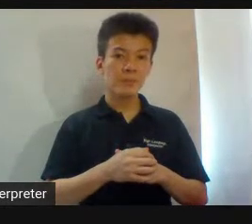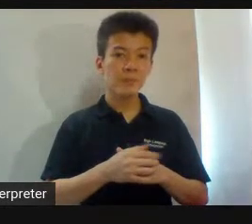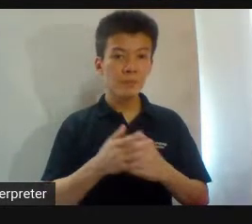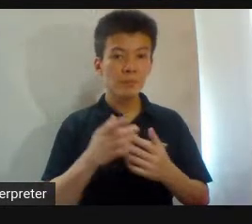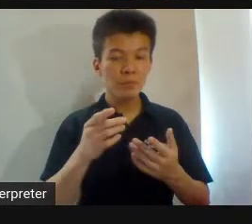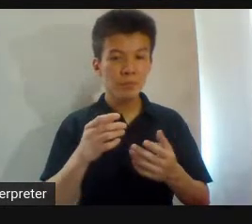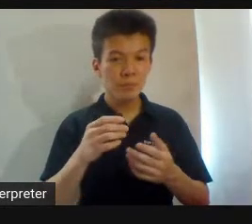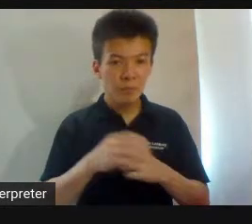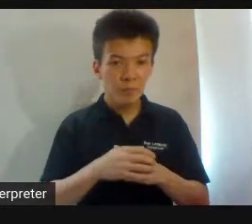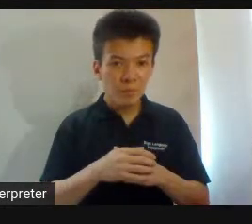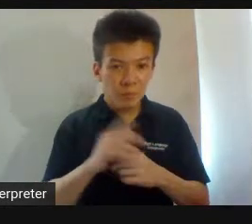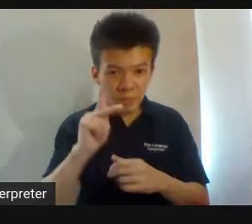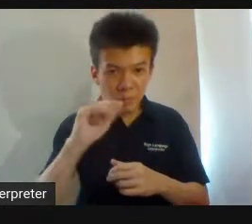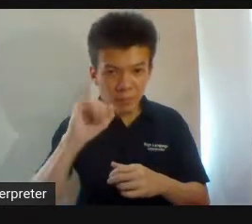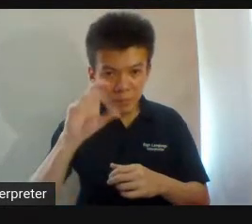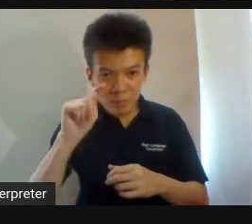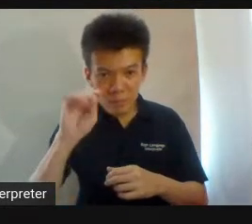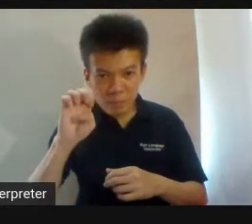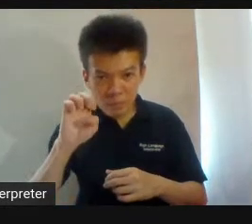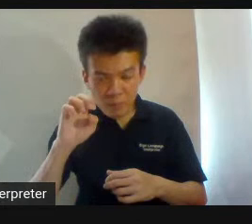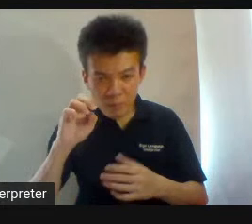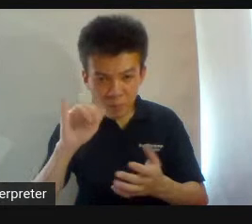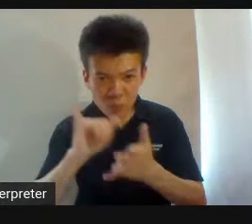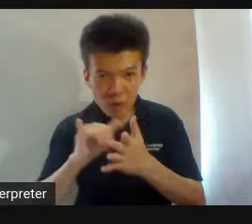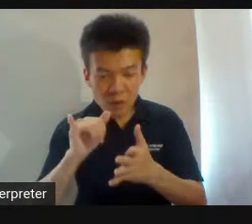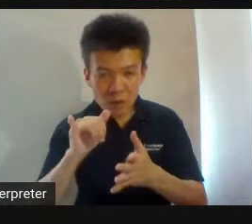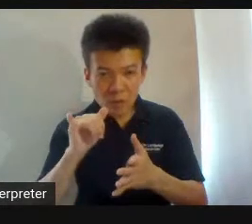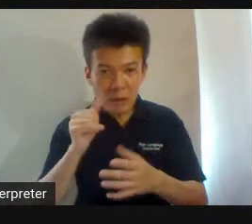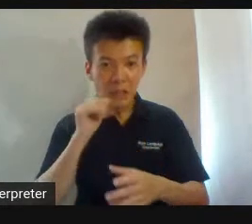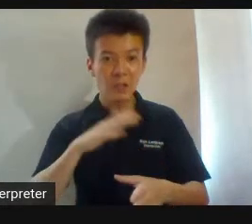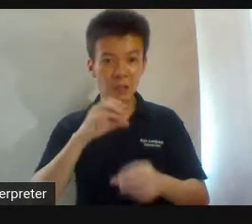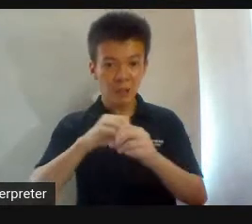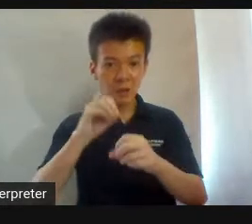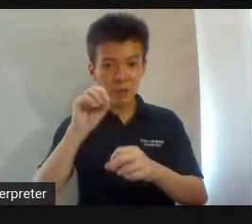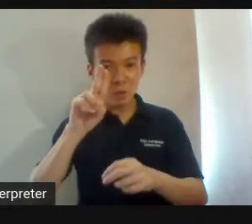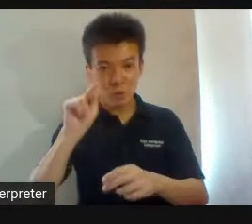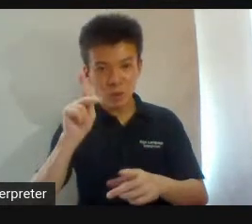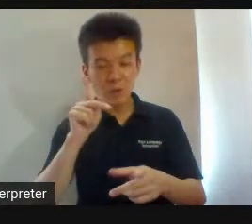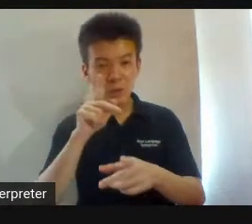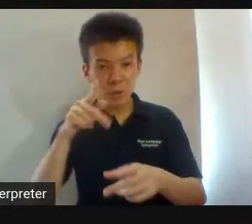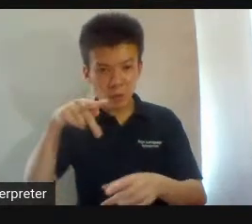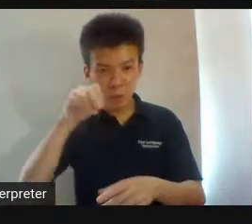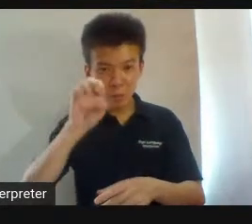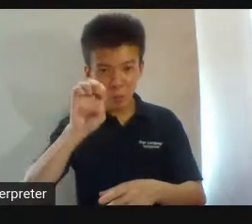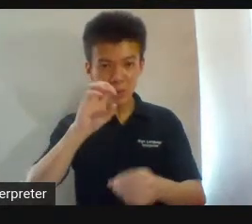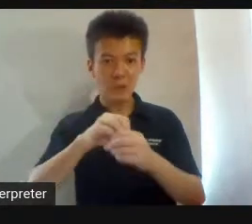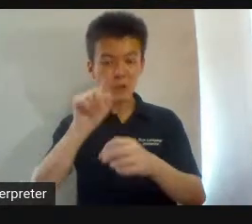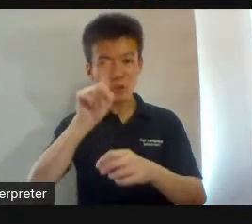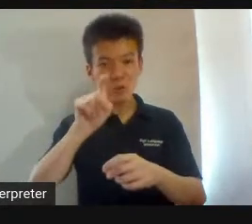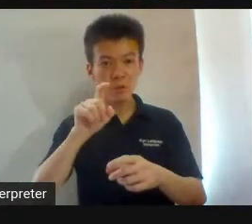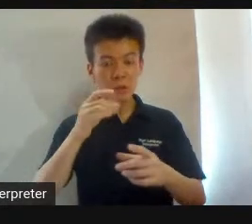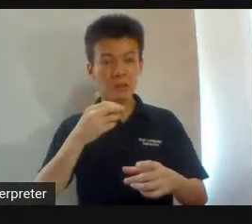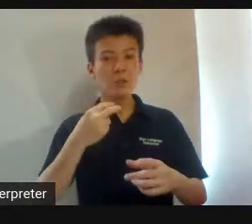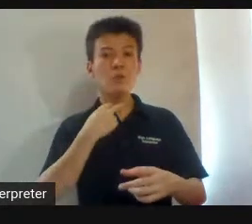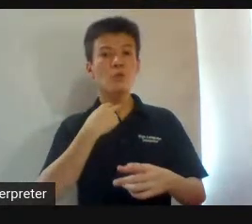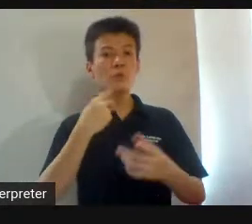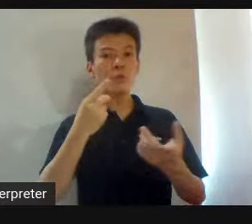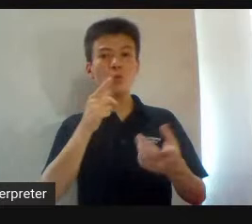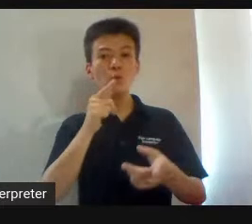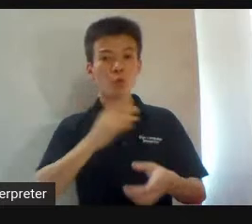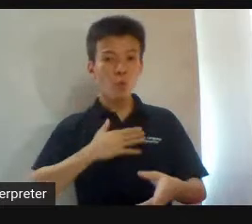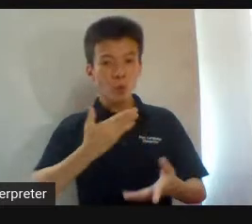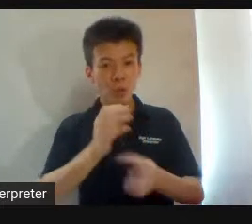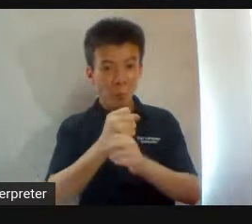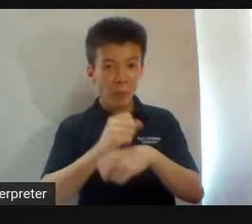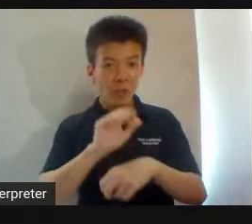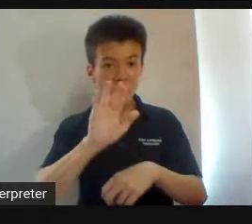Kirsty Hoyle, who came and did some work a few years ago here from the UK, she posed a question that's just stuck with me. And it was, who are you willing, when you make